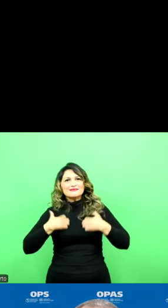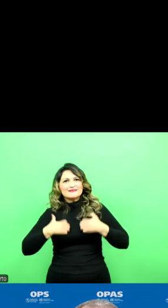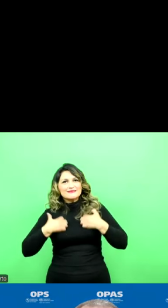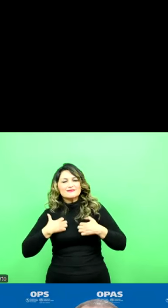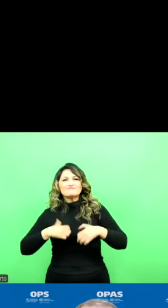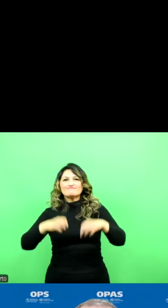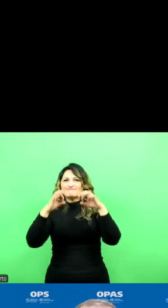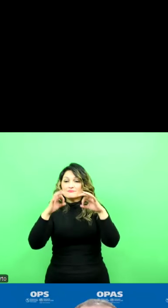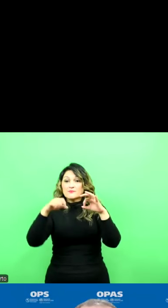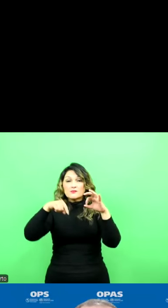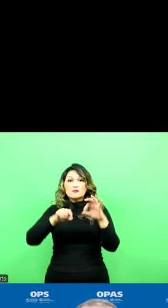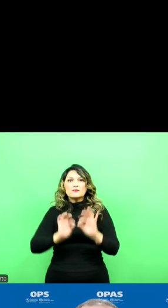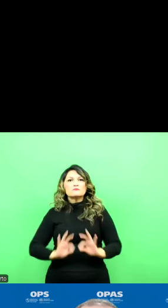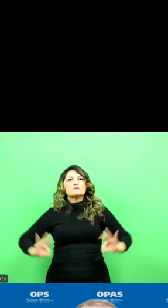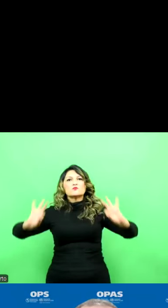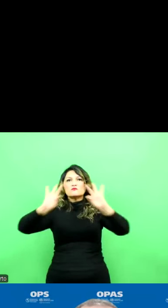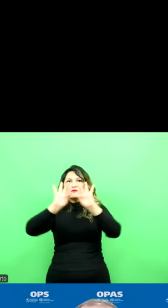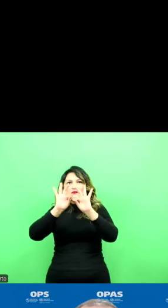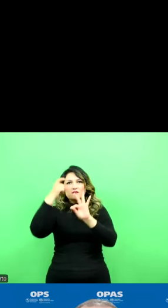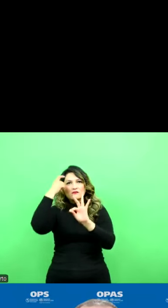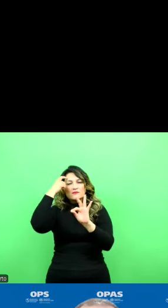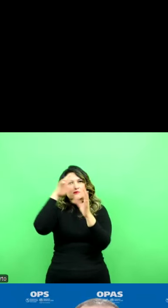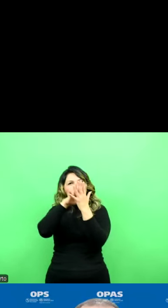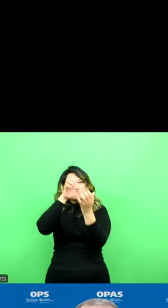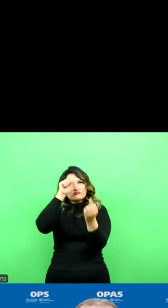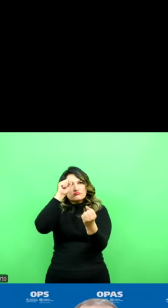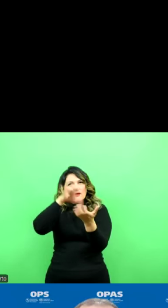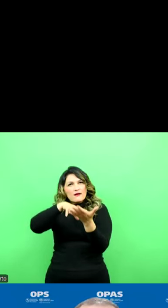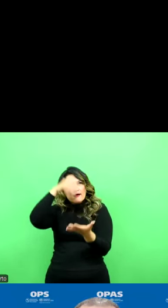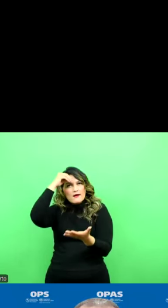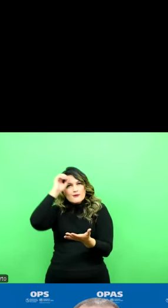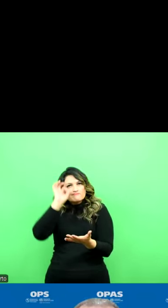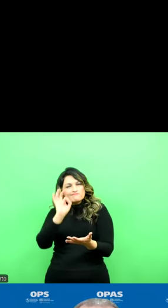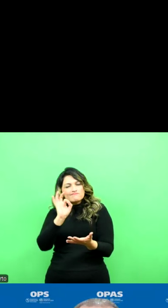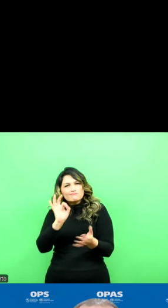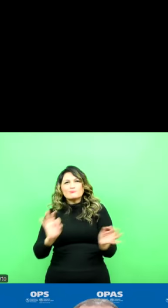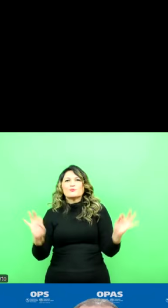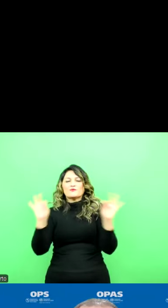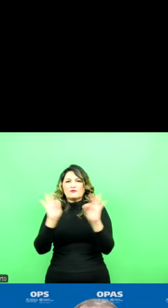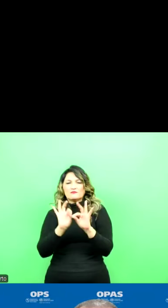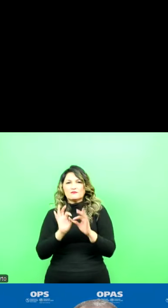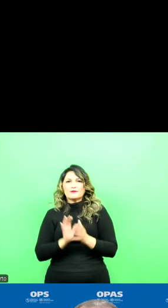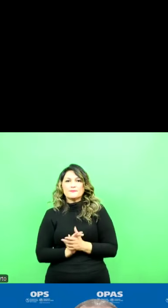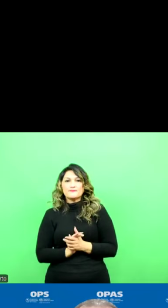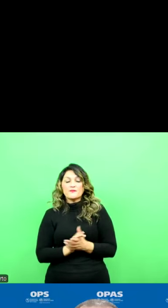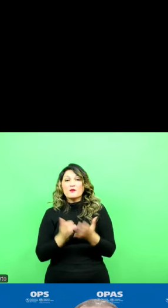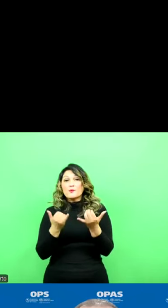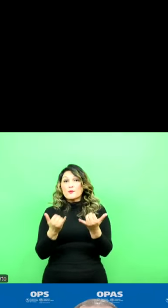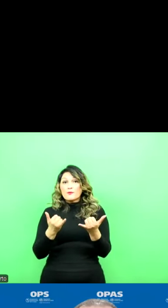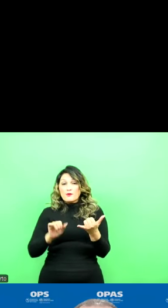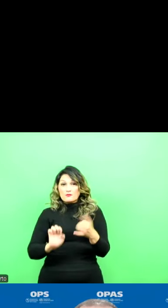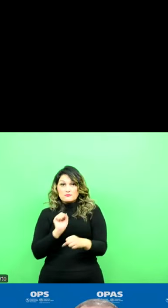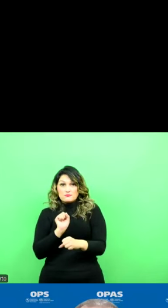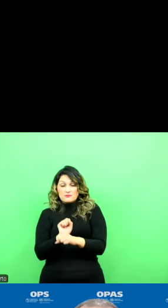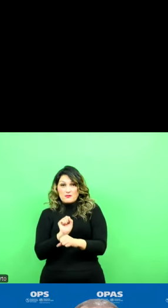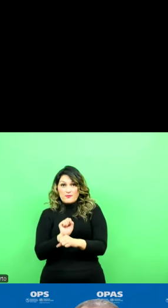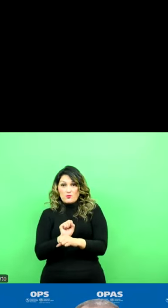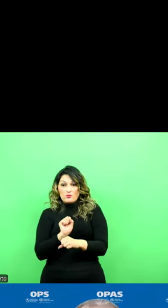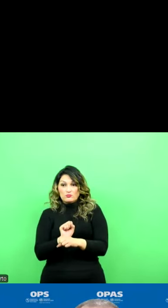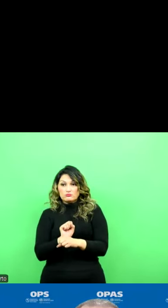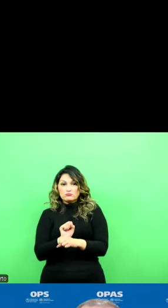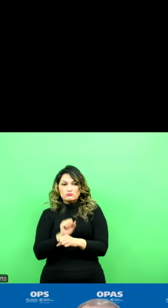kick-off for us from PAHO in the work that we are considering and also moving towards the importance of including